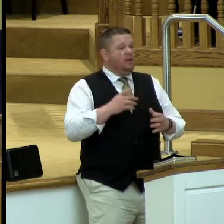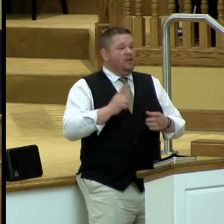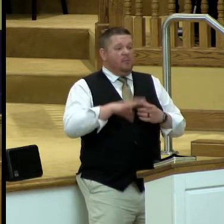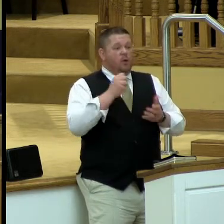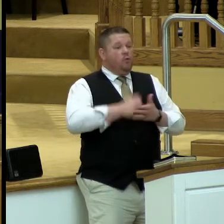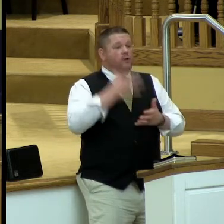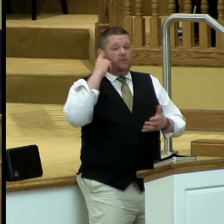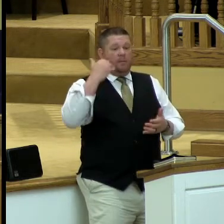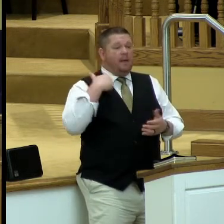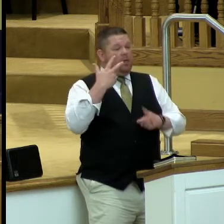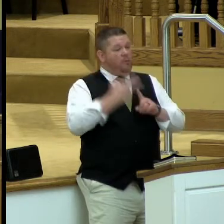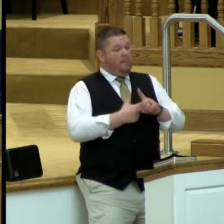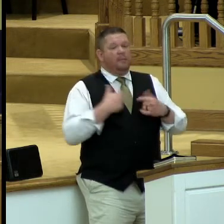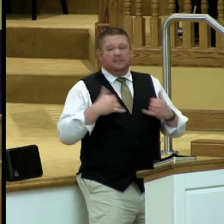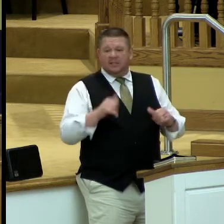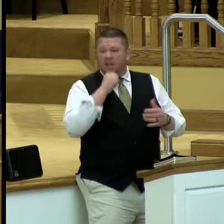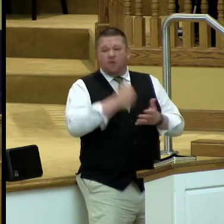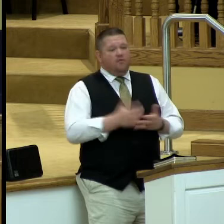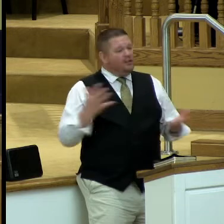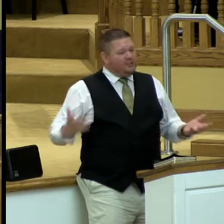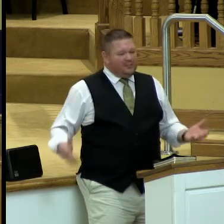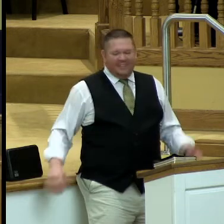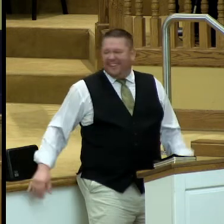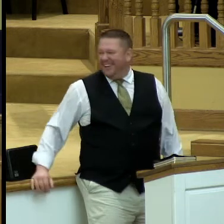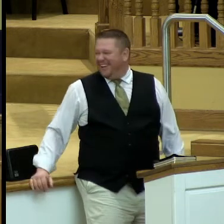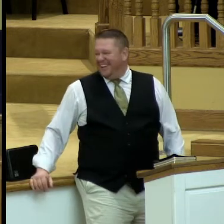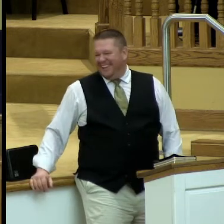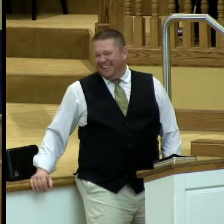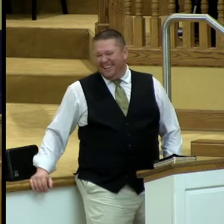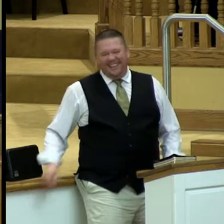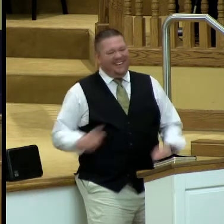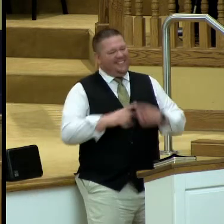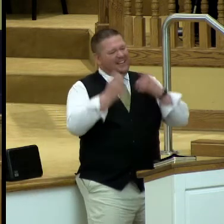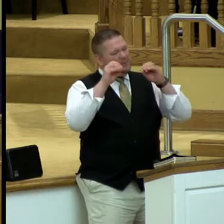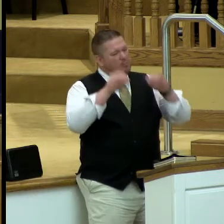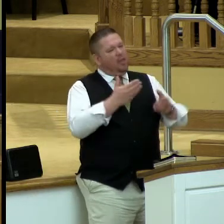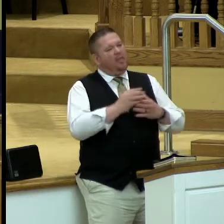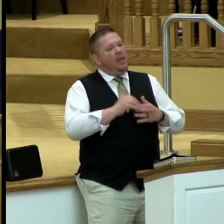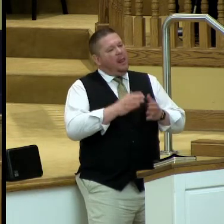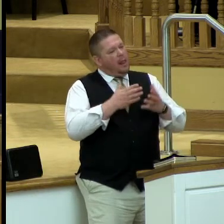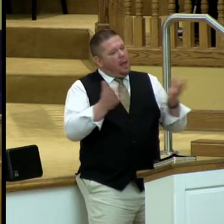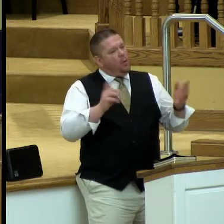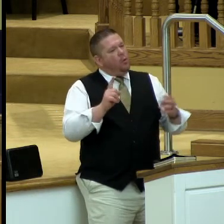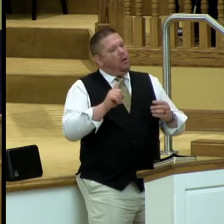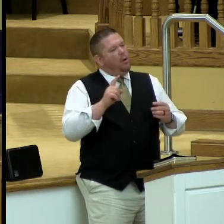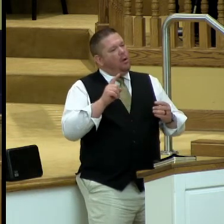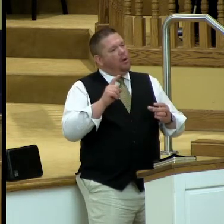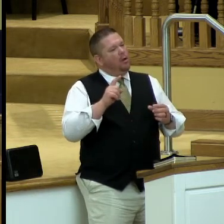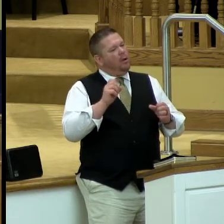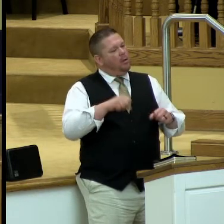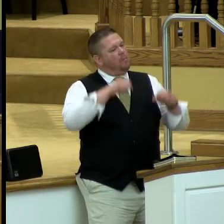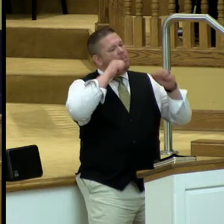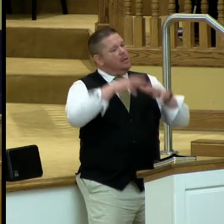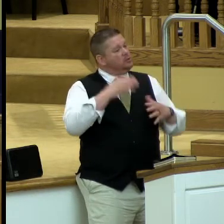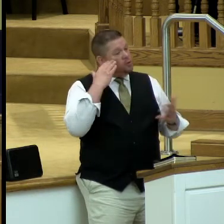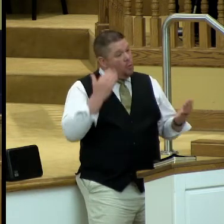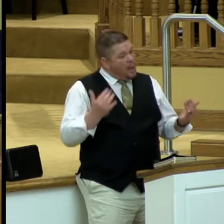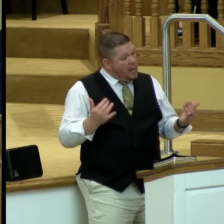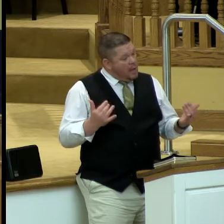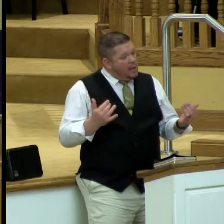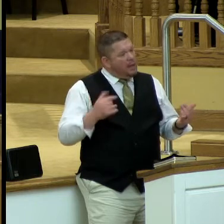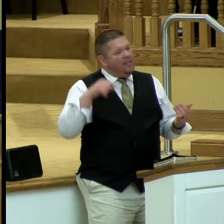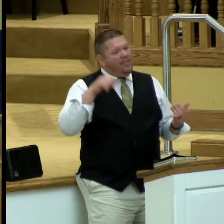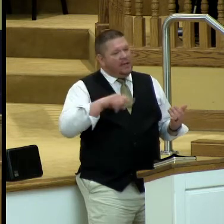to be rich for like the past 3 months. I'm still not rich. But he's putting things in line to where it could very well be possible. But do you know